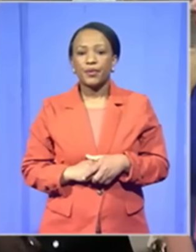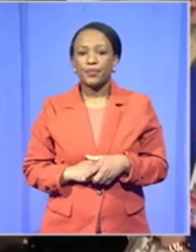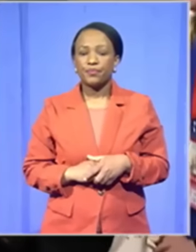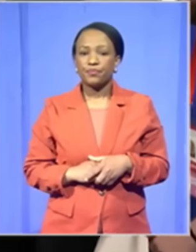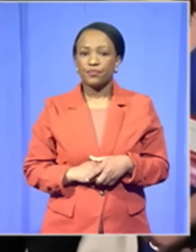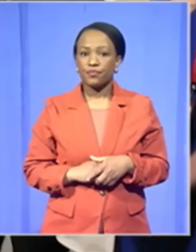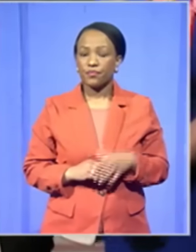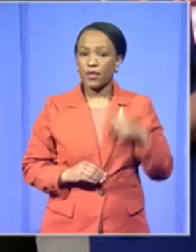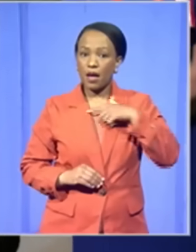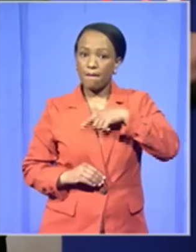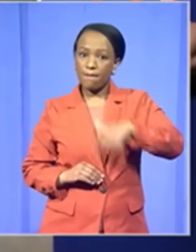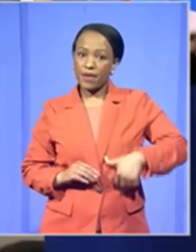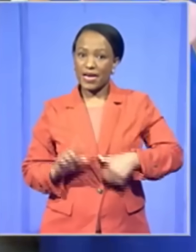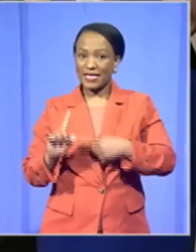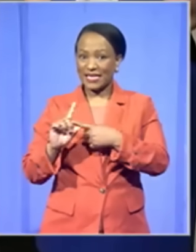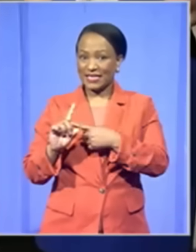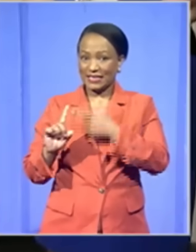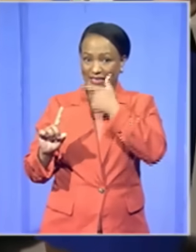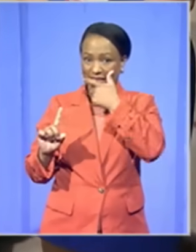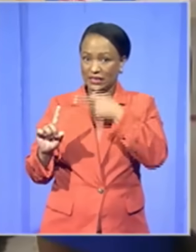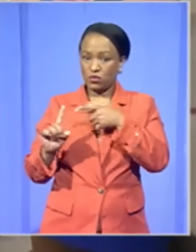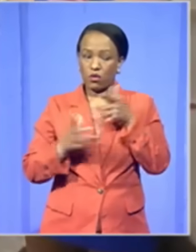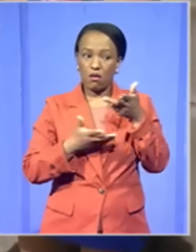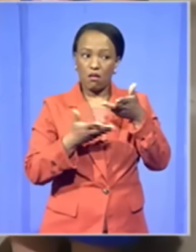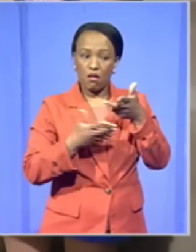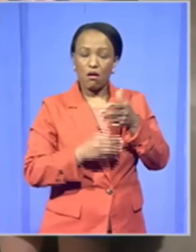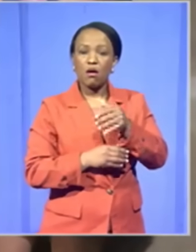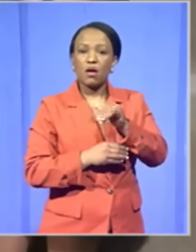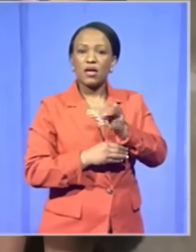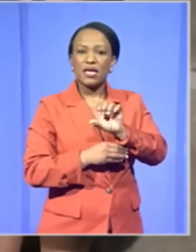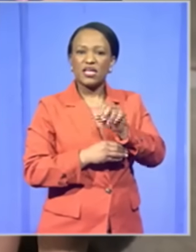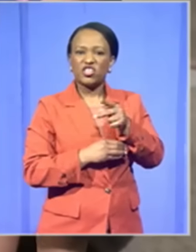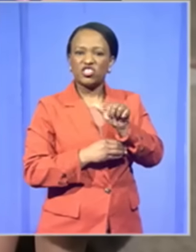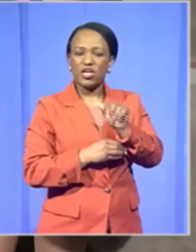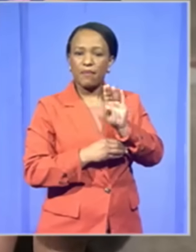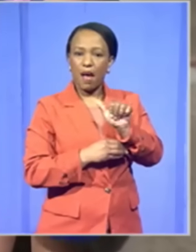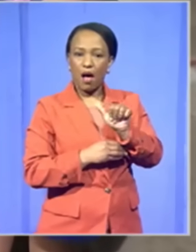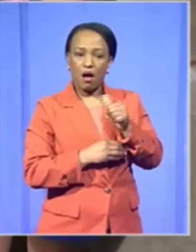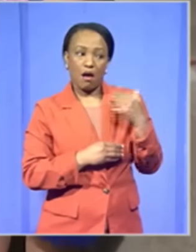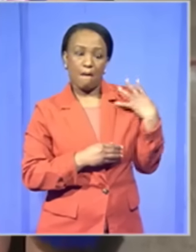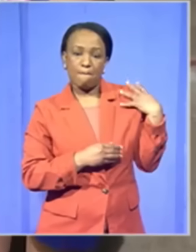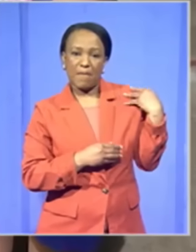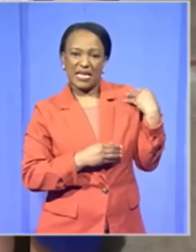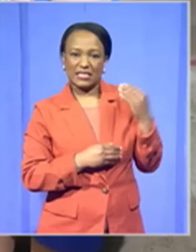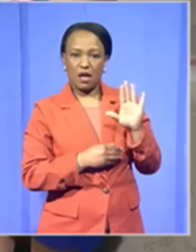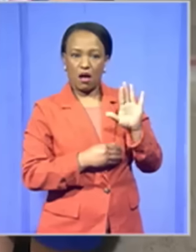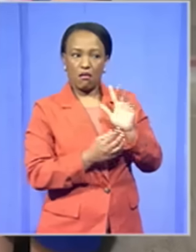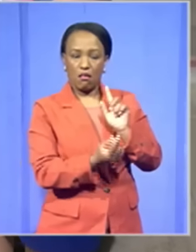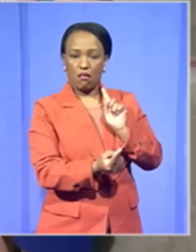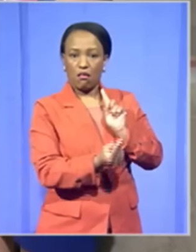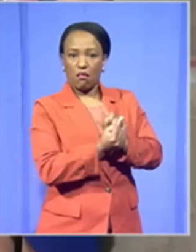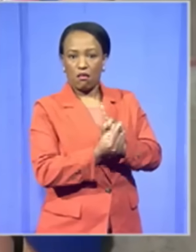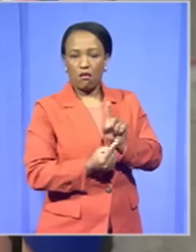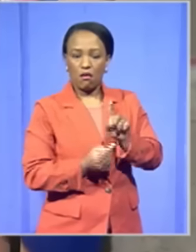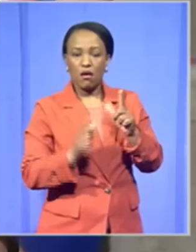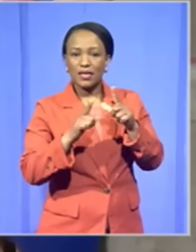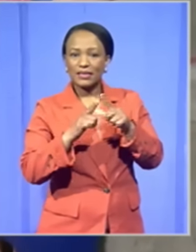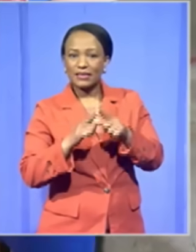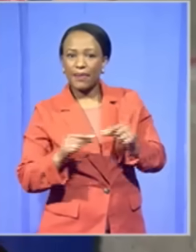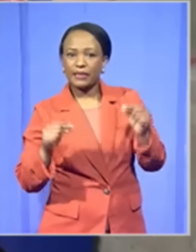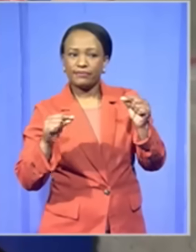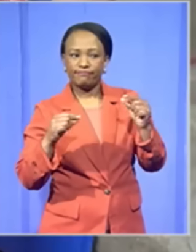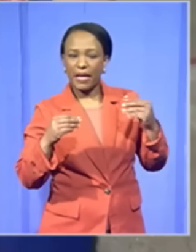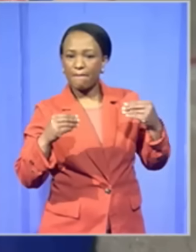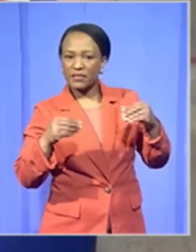Prime Minister Ishiba of Japan, as well as engage with the leading captains of Japanese industry and